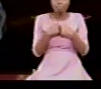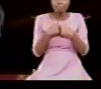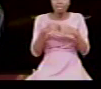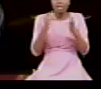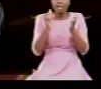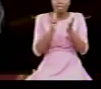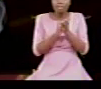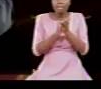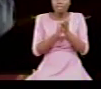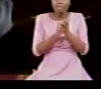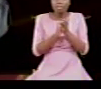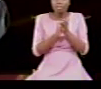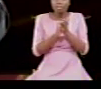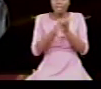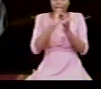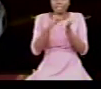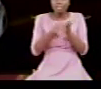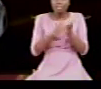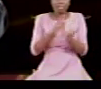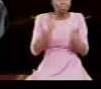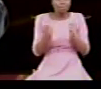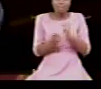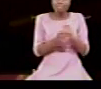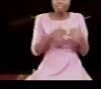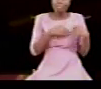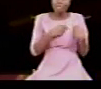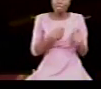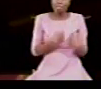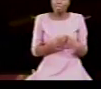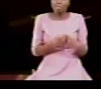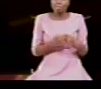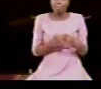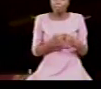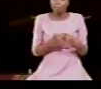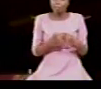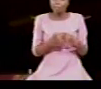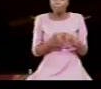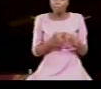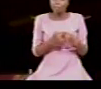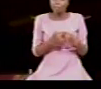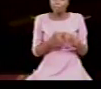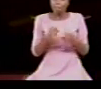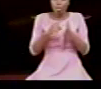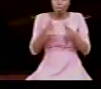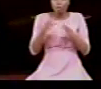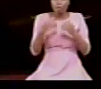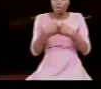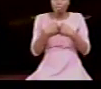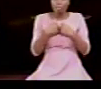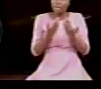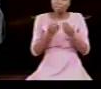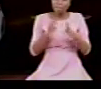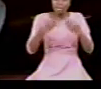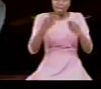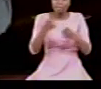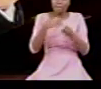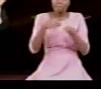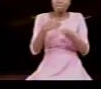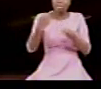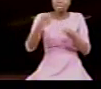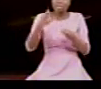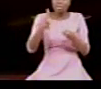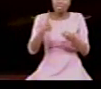That's what I mean. Transformed hearts. What do I give God? Announcing about the SEC. Answering about GCK. Answering about